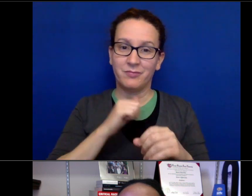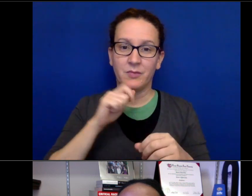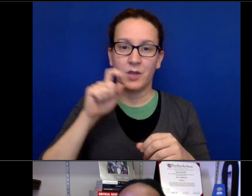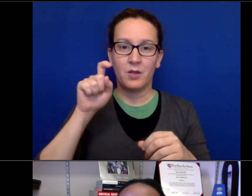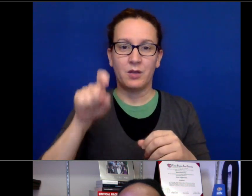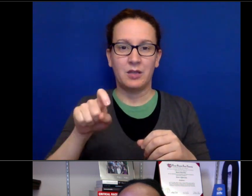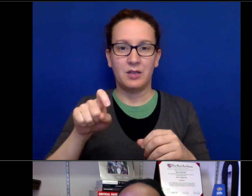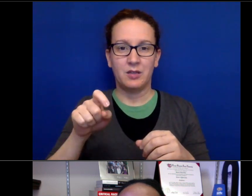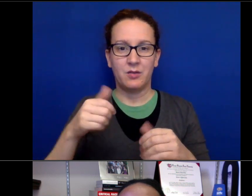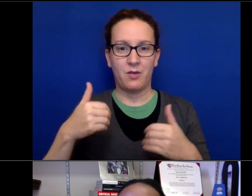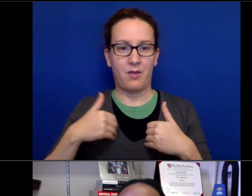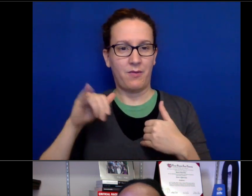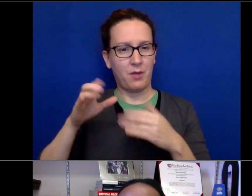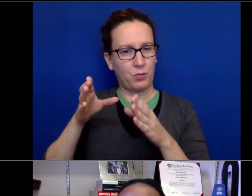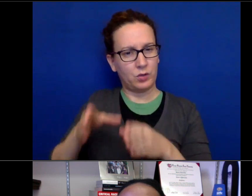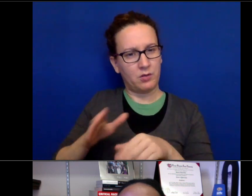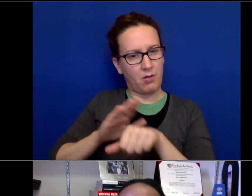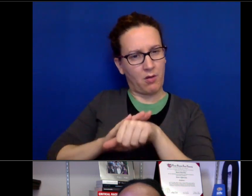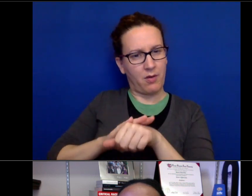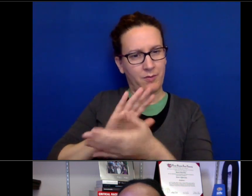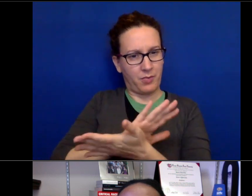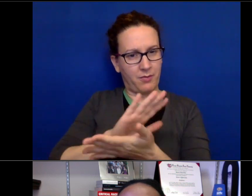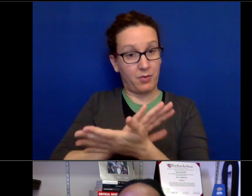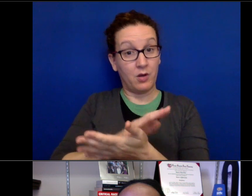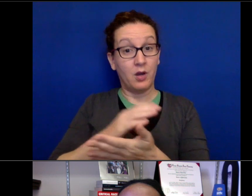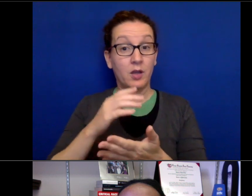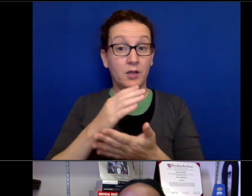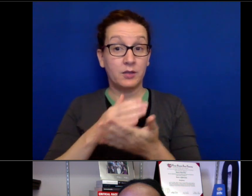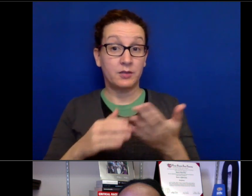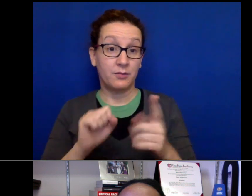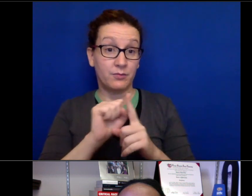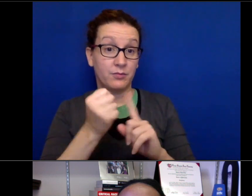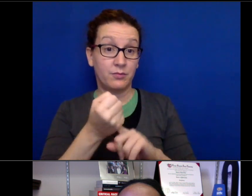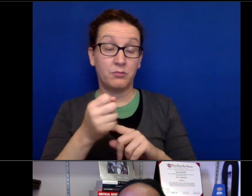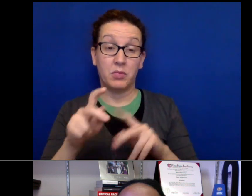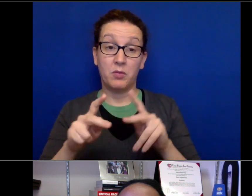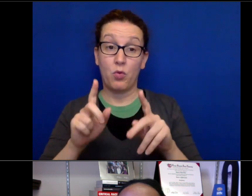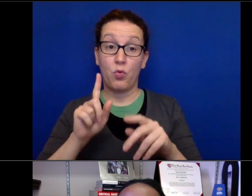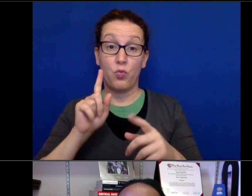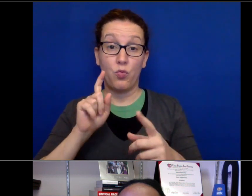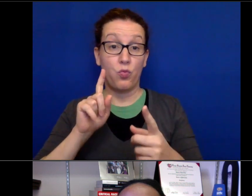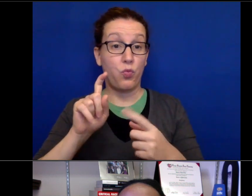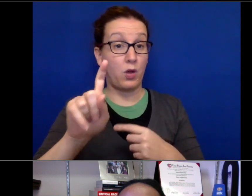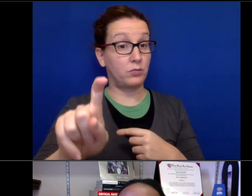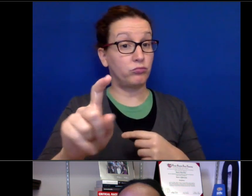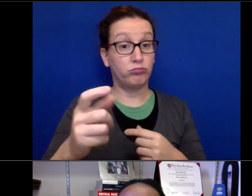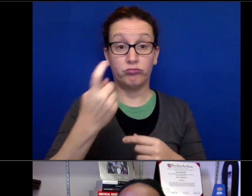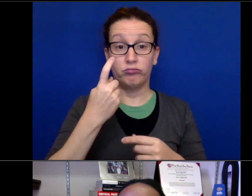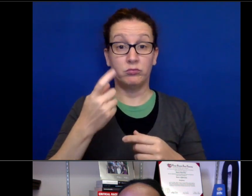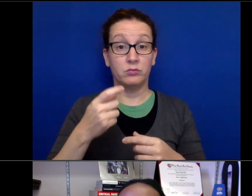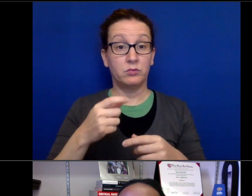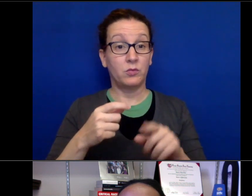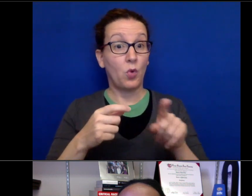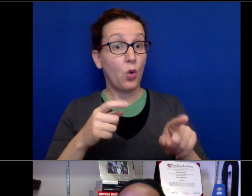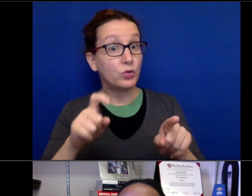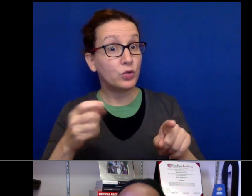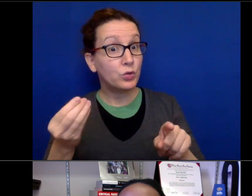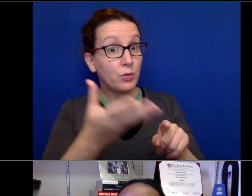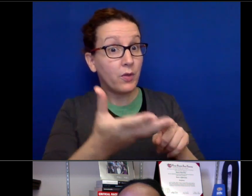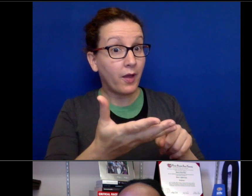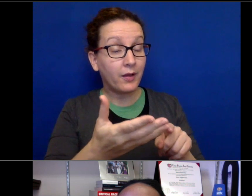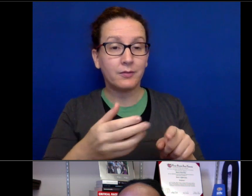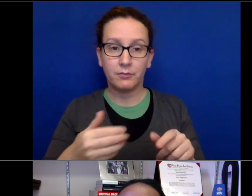have that person on the paper. In some cases, it could be someone walking down the hall and said, "Well, you should do this," and you did that,